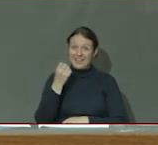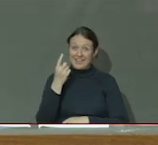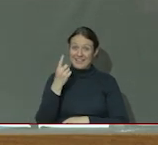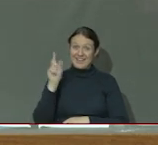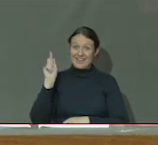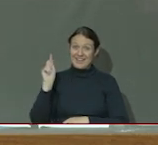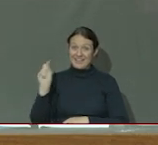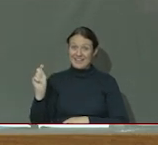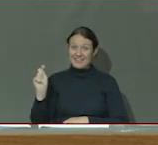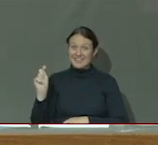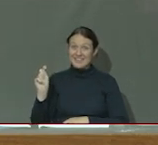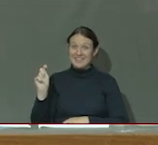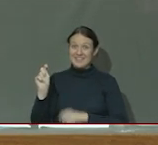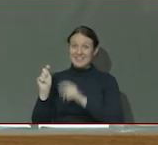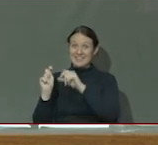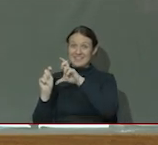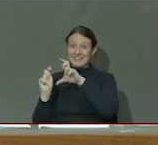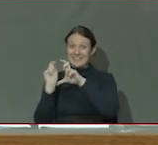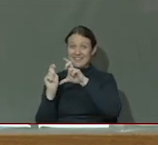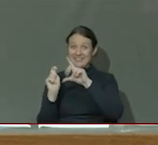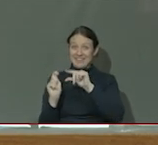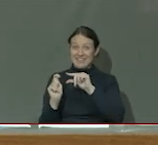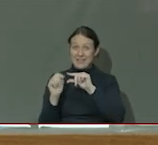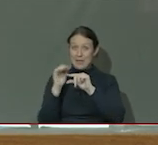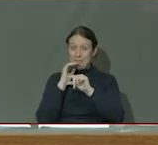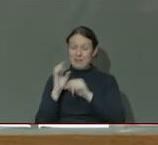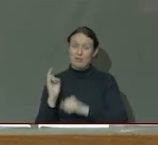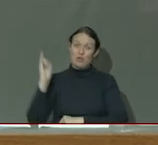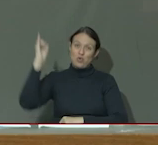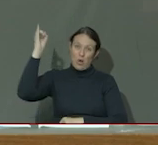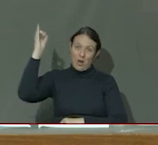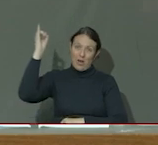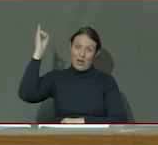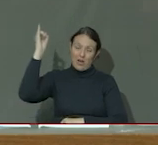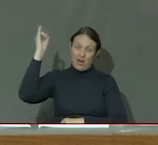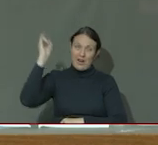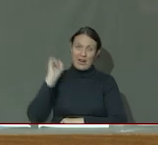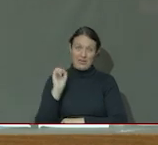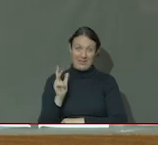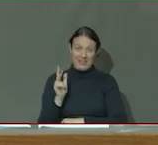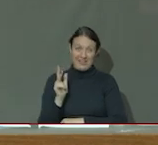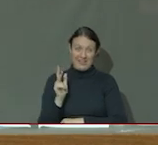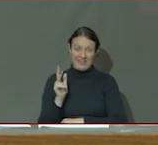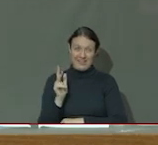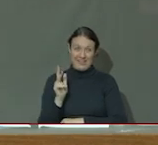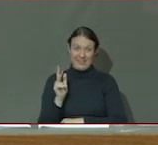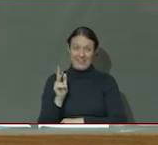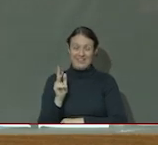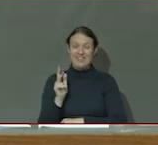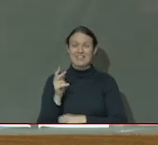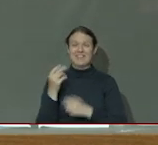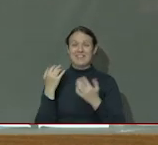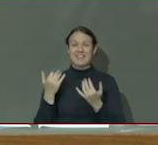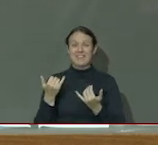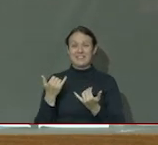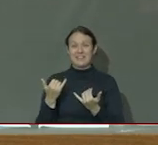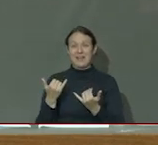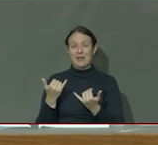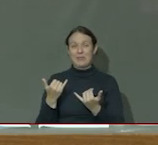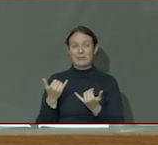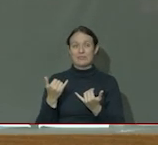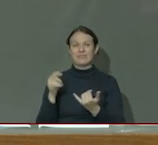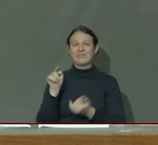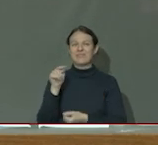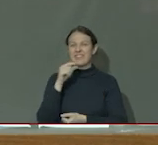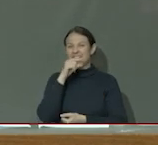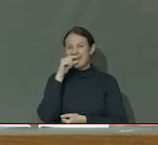tall, because the capital T dominates the small t. It's tall. But so we looked at, what would we call